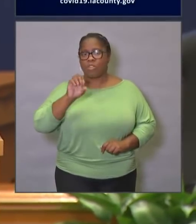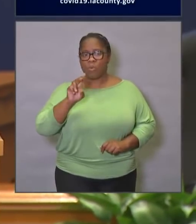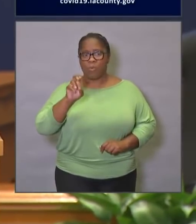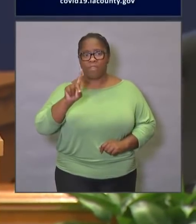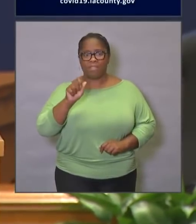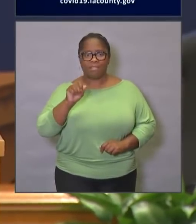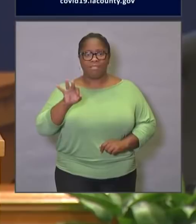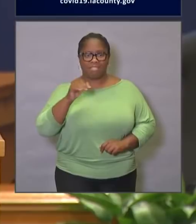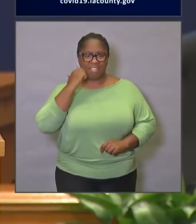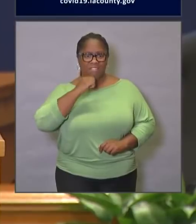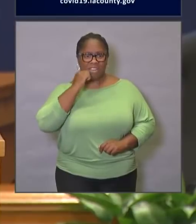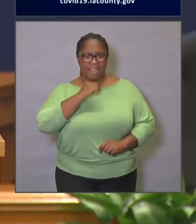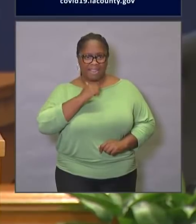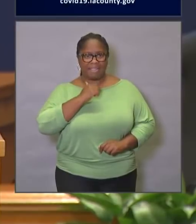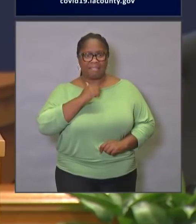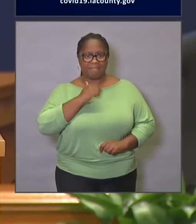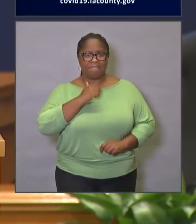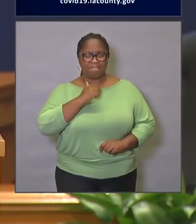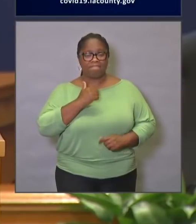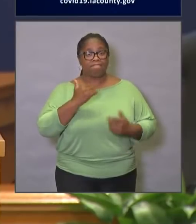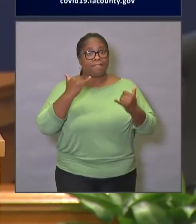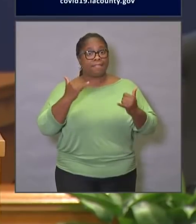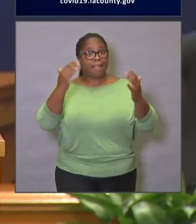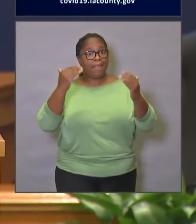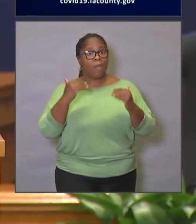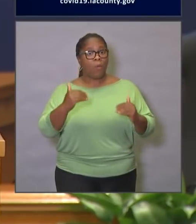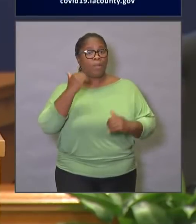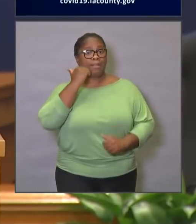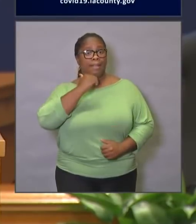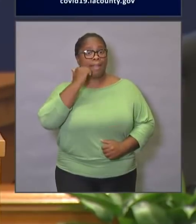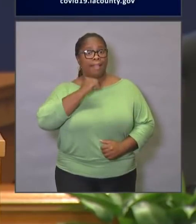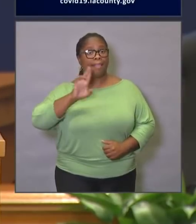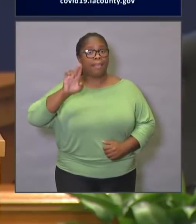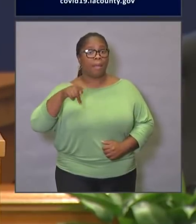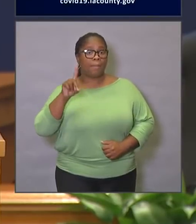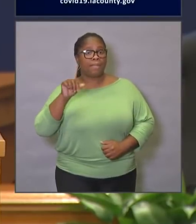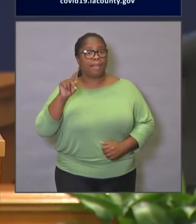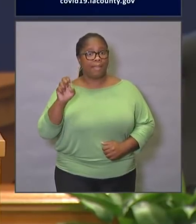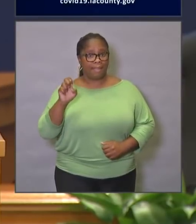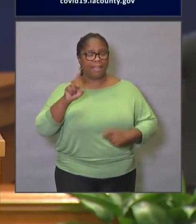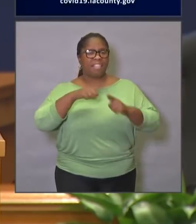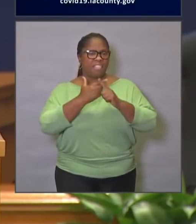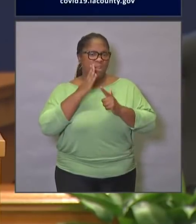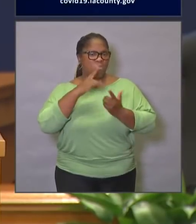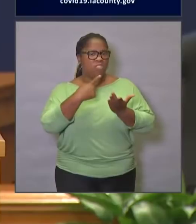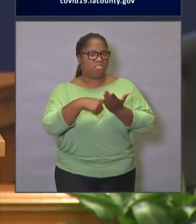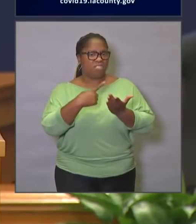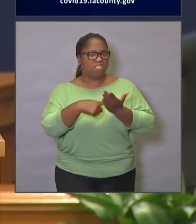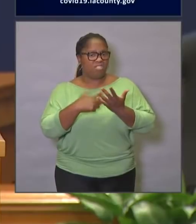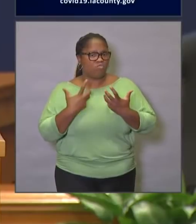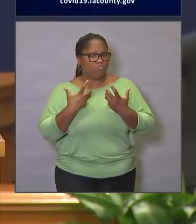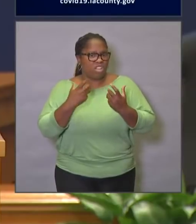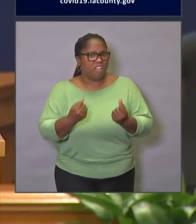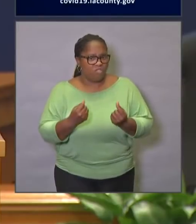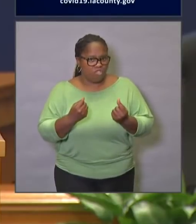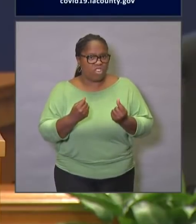now provide you our daily update, and following that, we'll take a look at our recovery metrics with a focus on